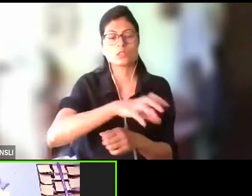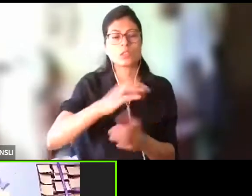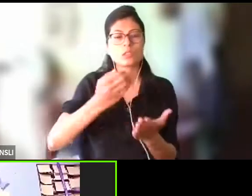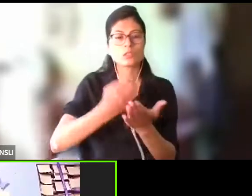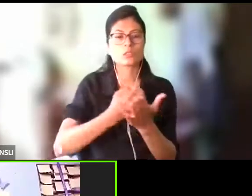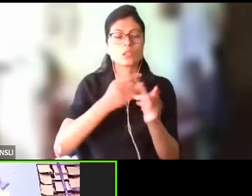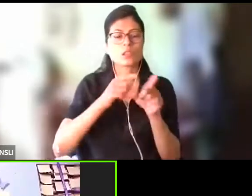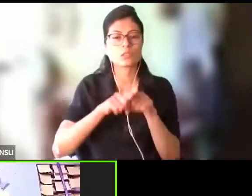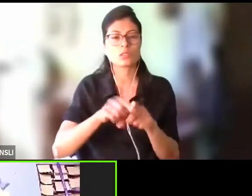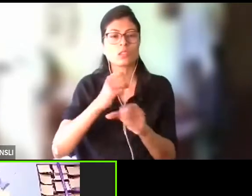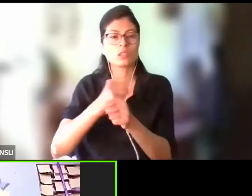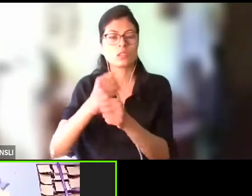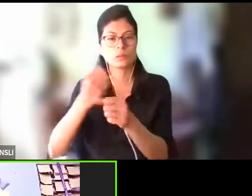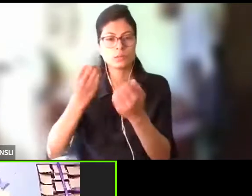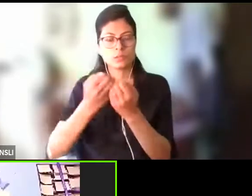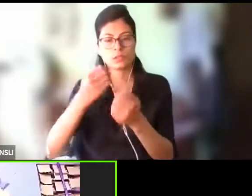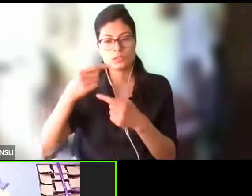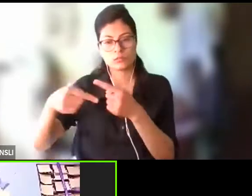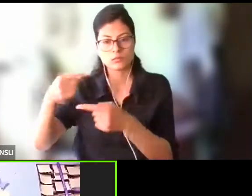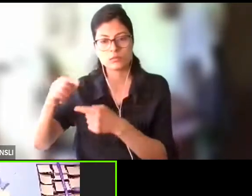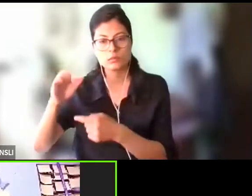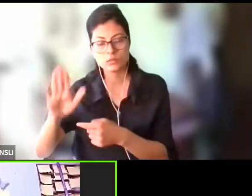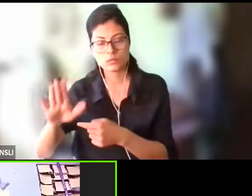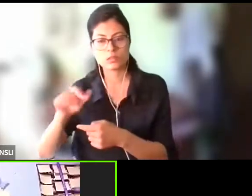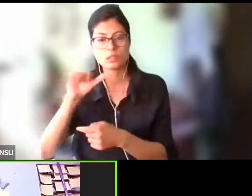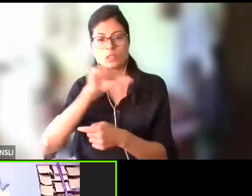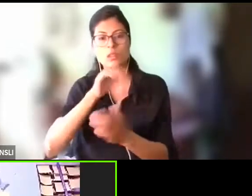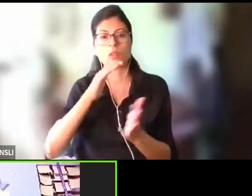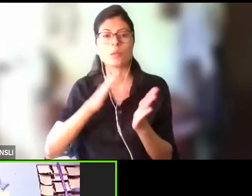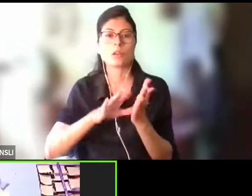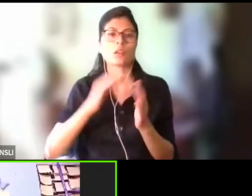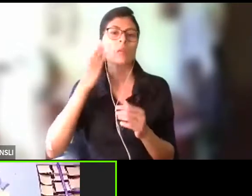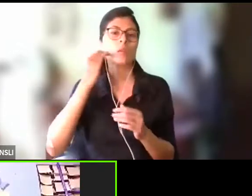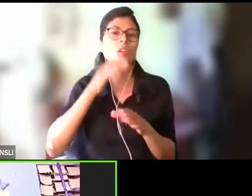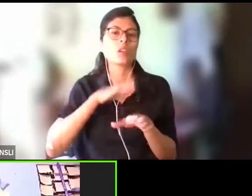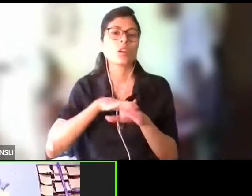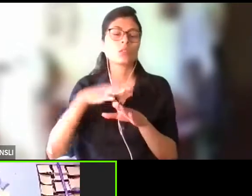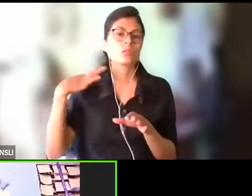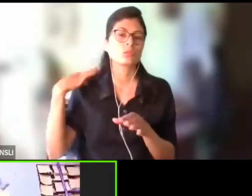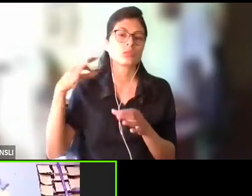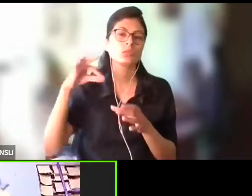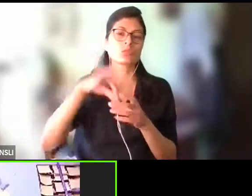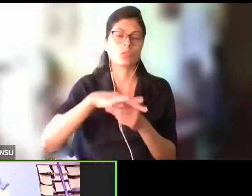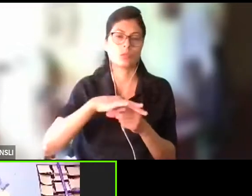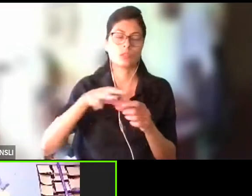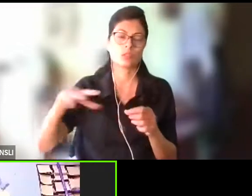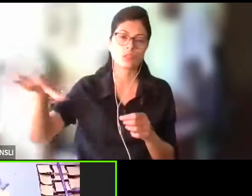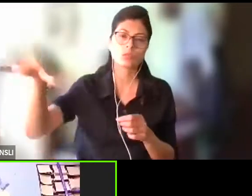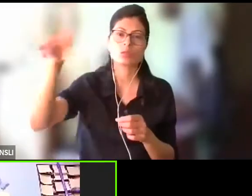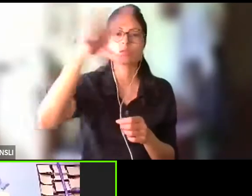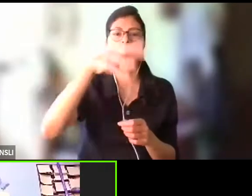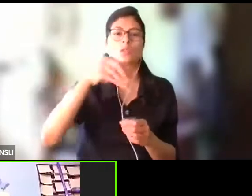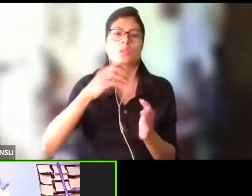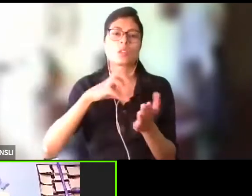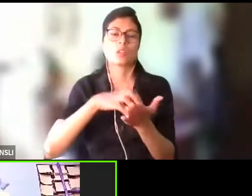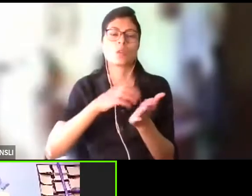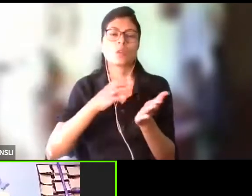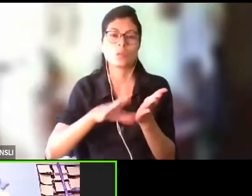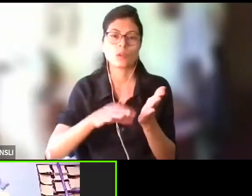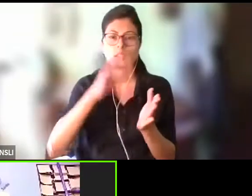ensure that women's participation in climate change projects in these areas and women's participation or